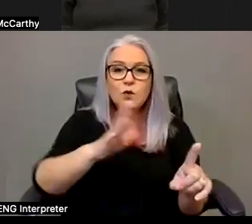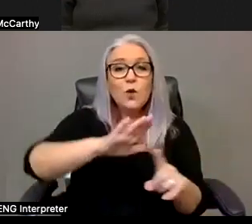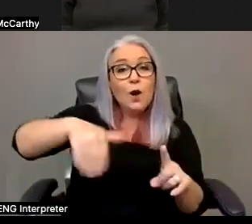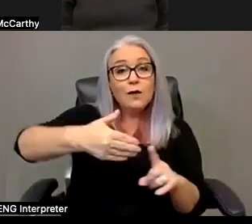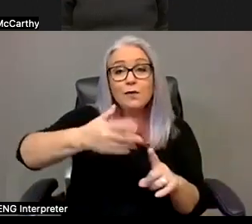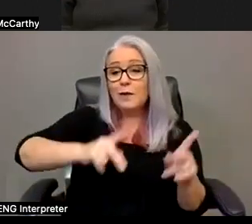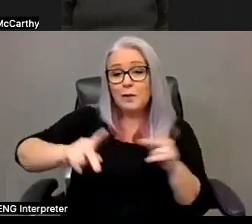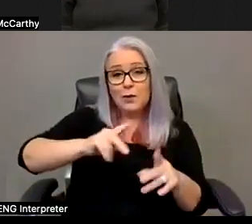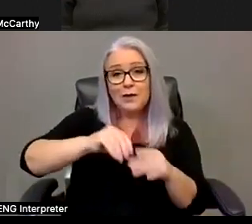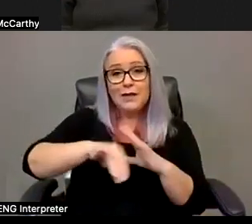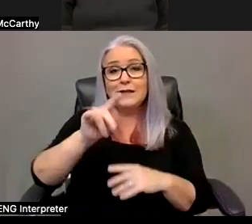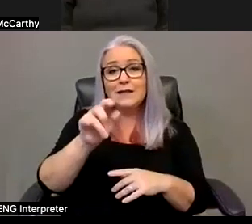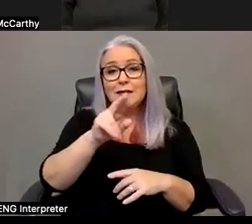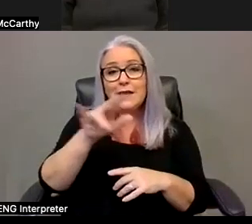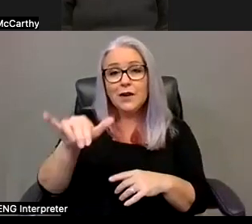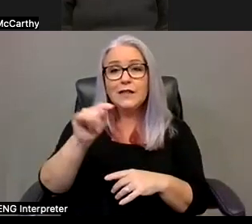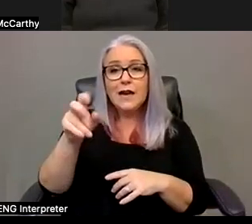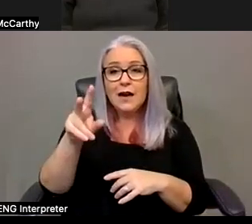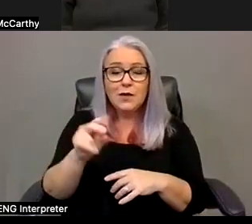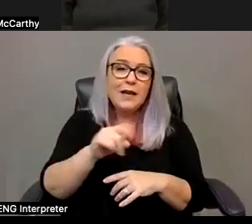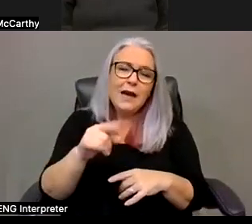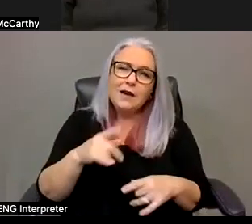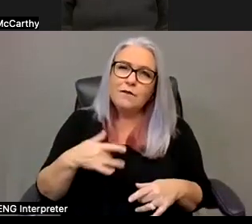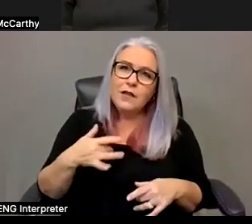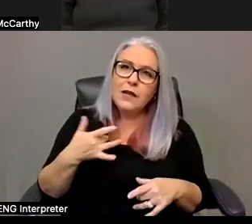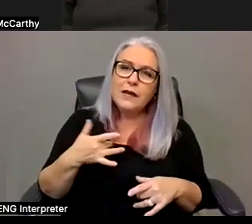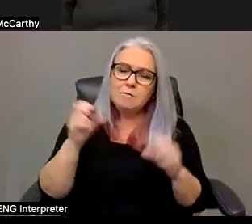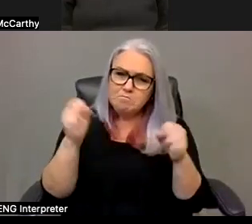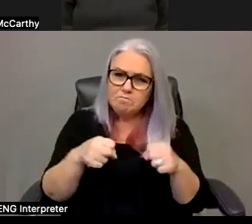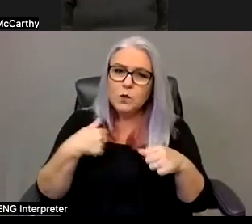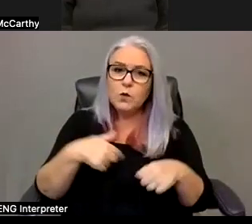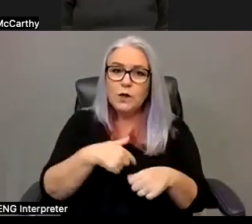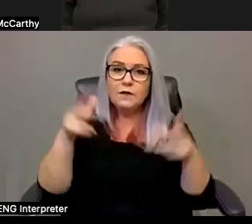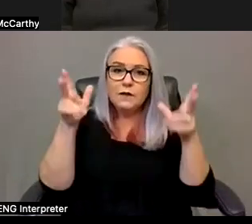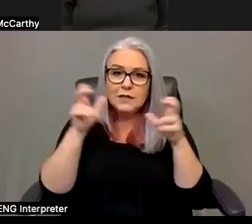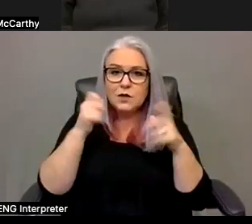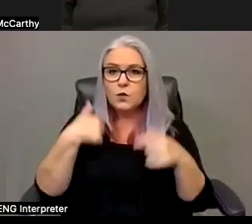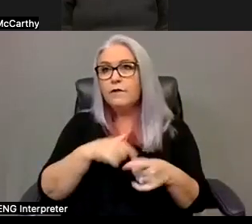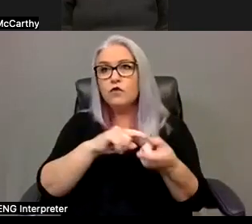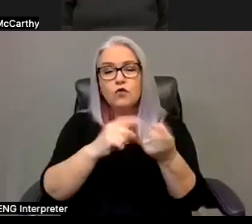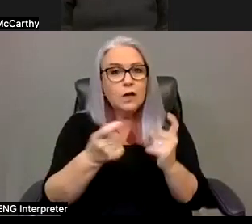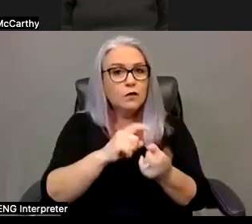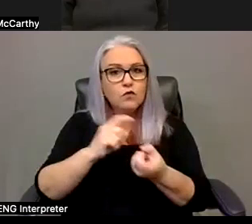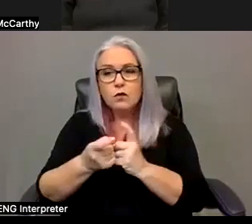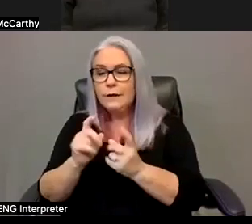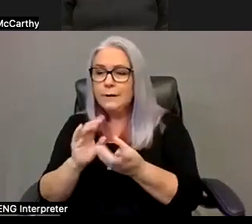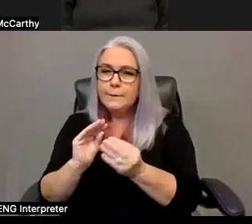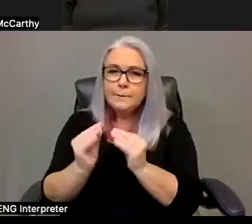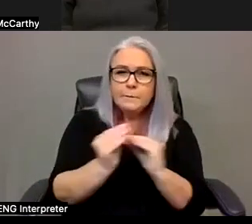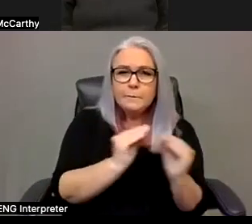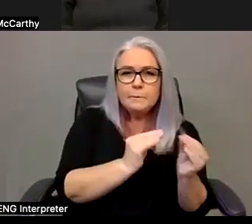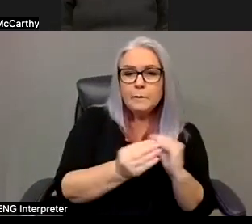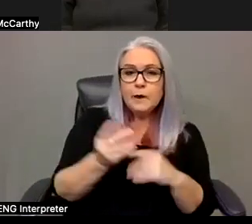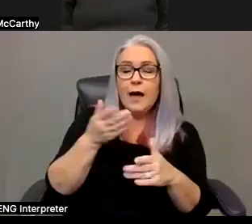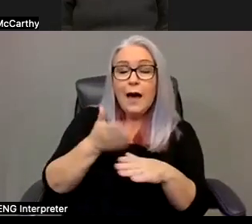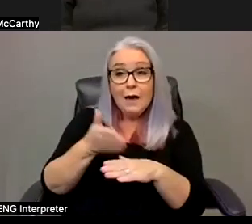I thank you. And I feel strongly that we've listened. We have adapted so many different things to after listening